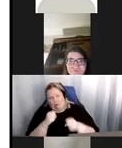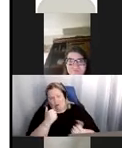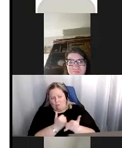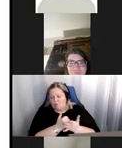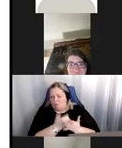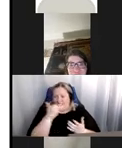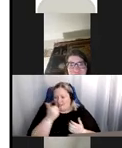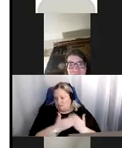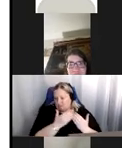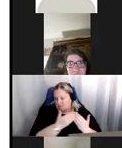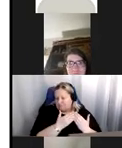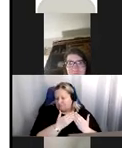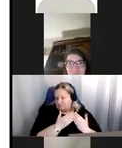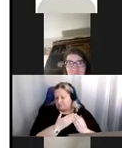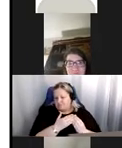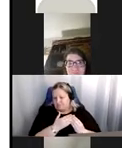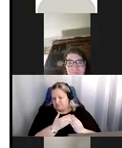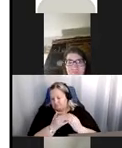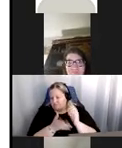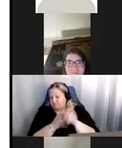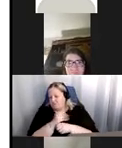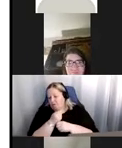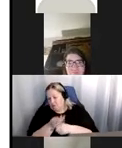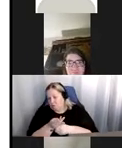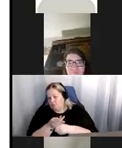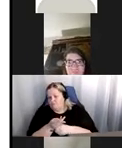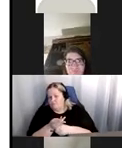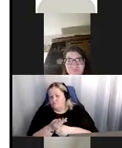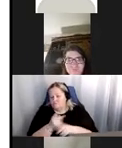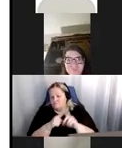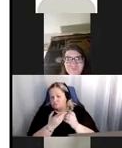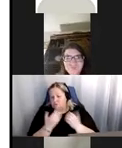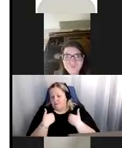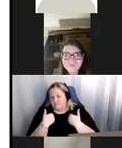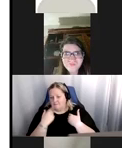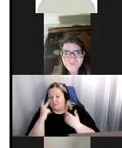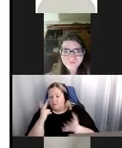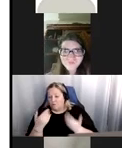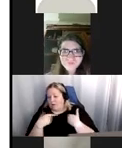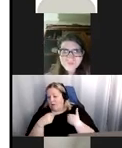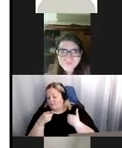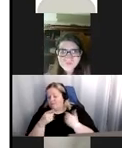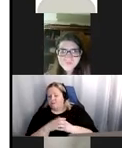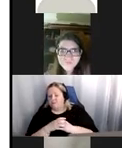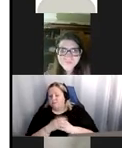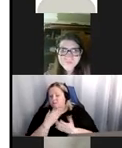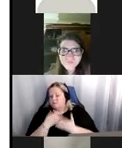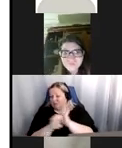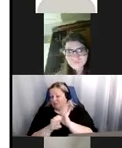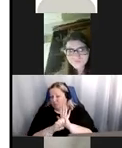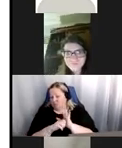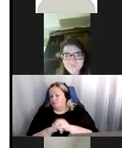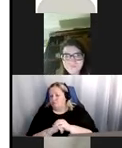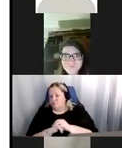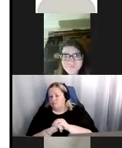it. So I'm just going to go over a few items of assistive technology. And here we have some examples.